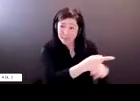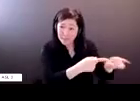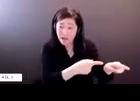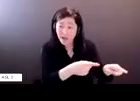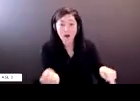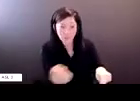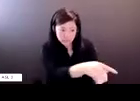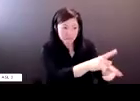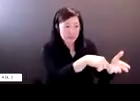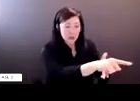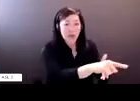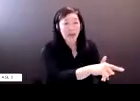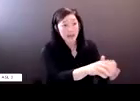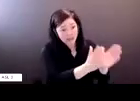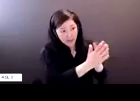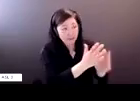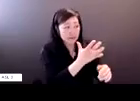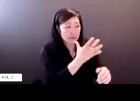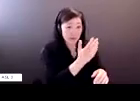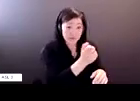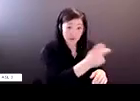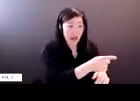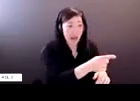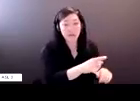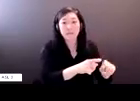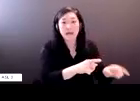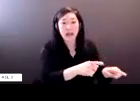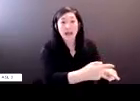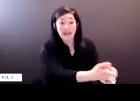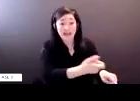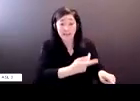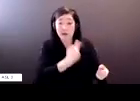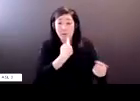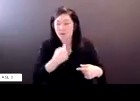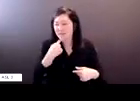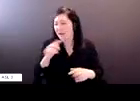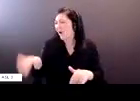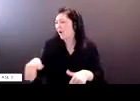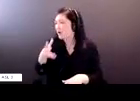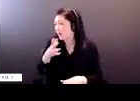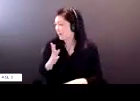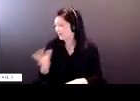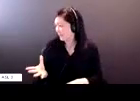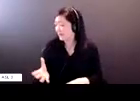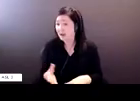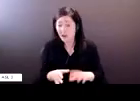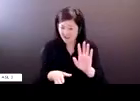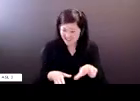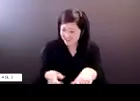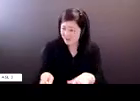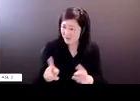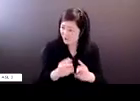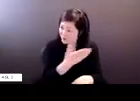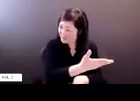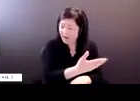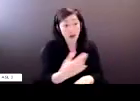her mum if she was okay and said she seemed to be fine. Jessica asked if the partner was there, and they said yes, he was,